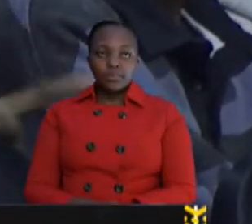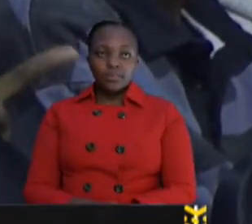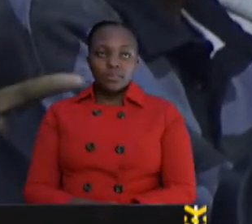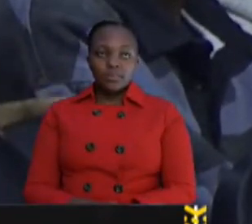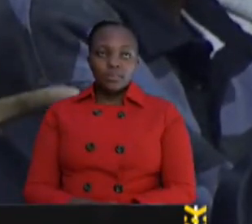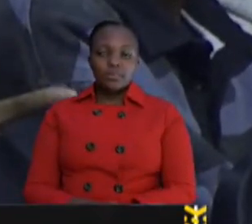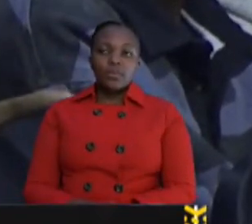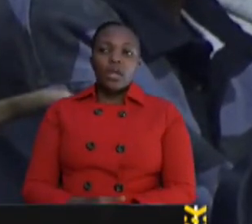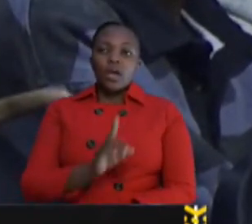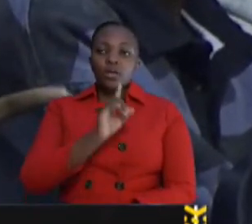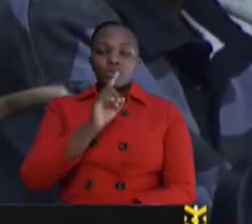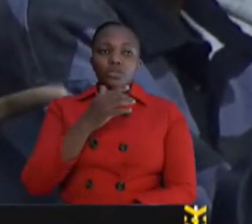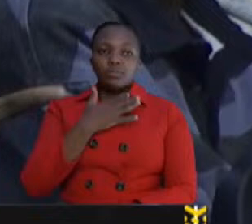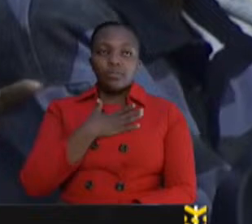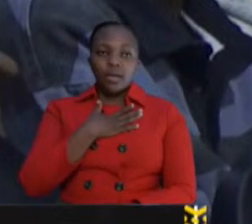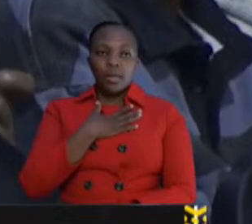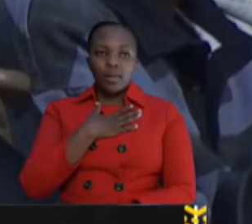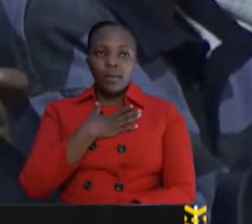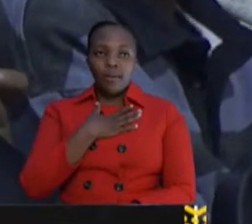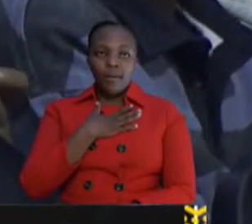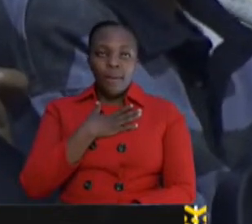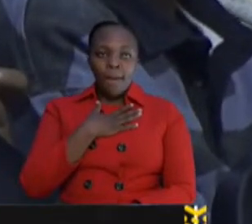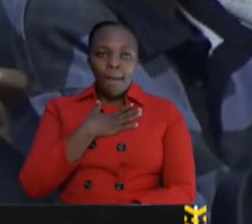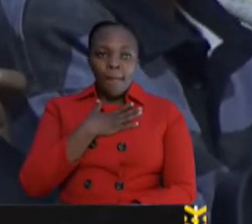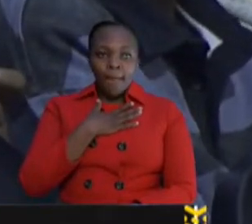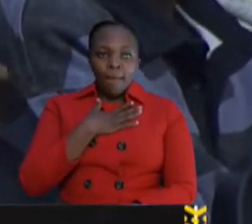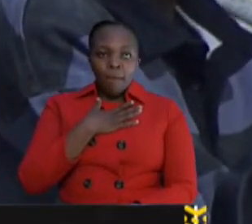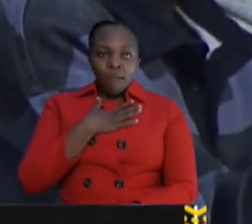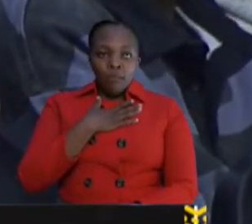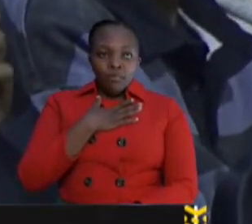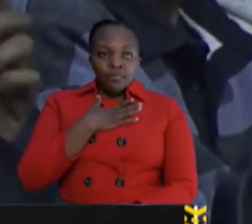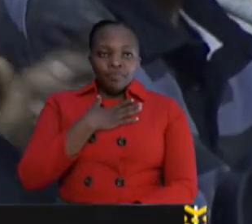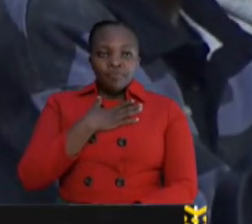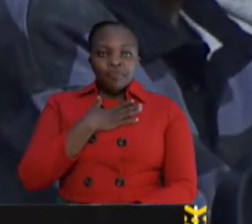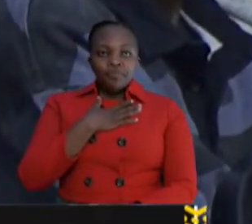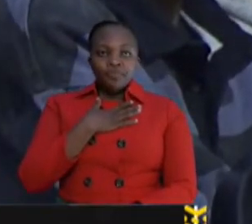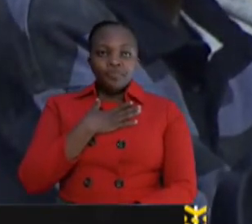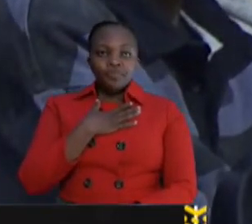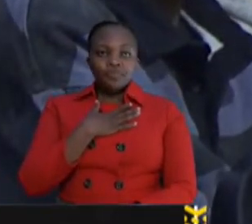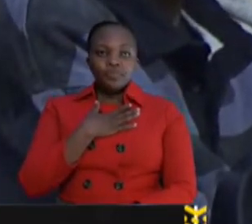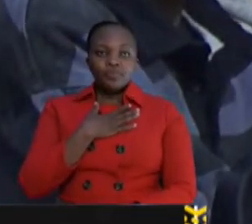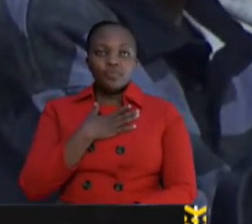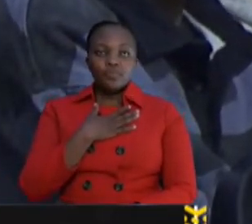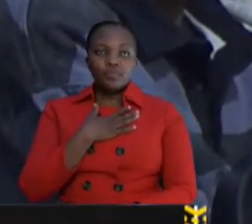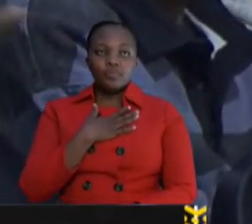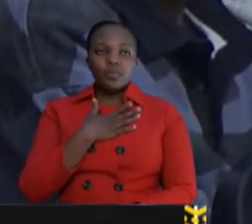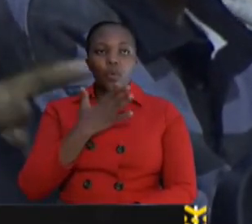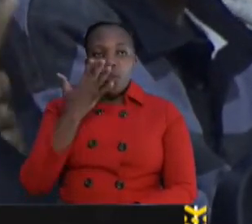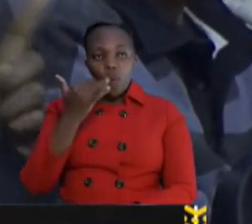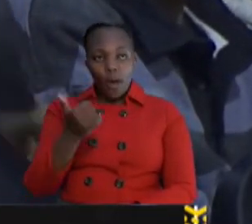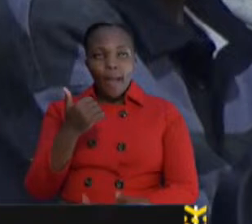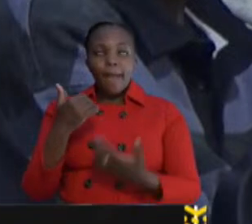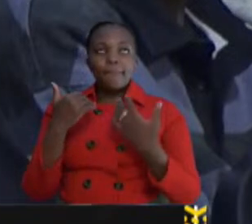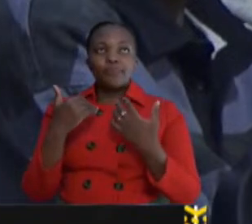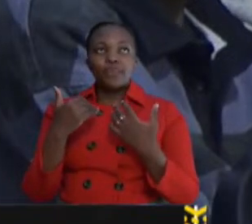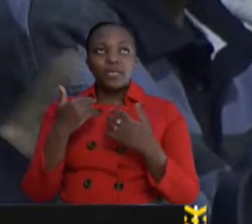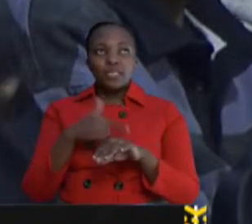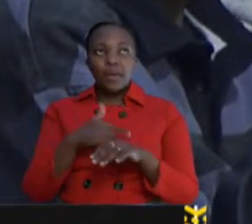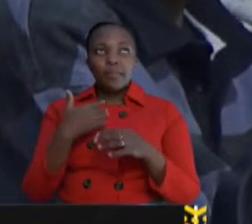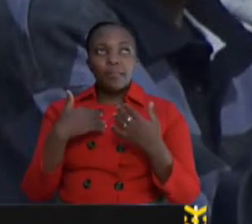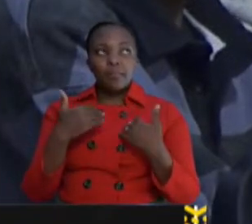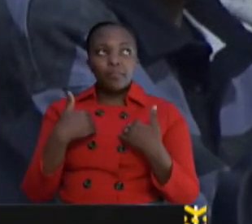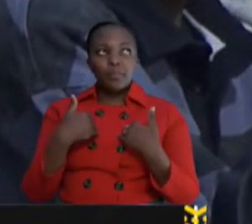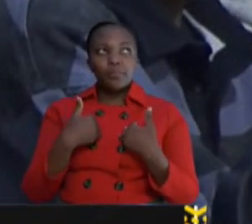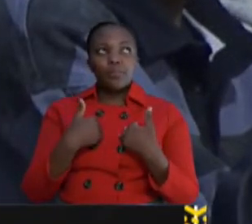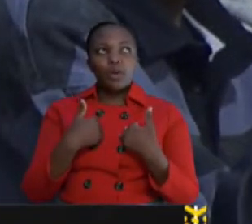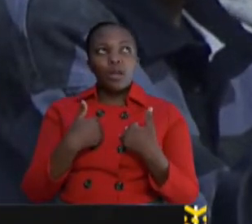Why is it that the use of another person's sound or reposting other people's videos is